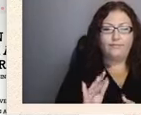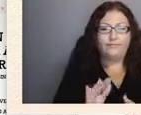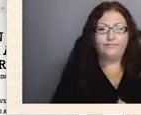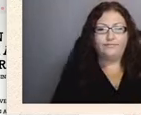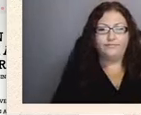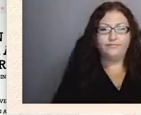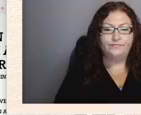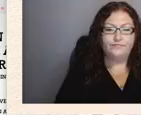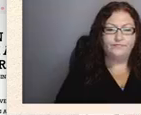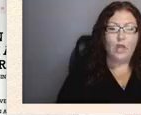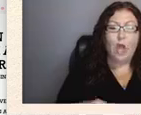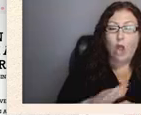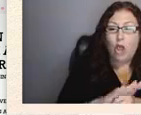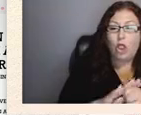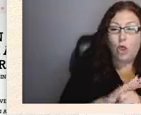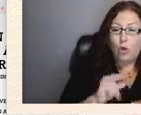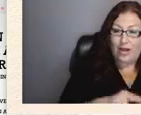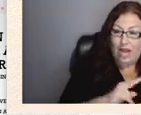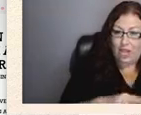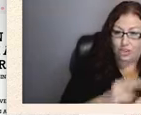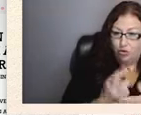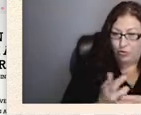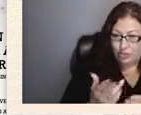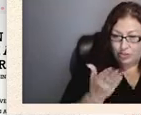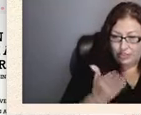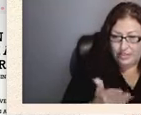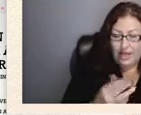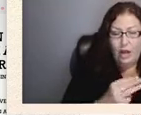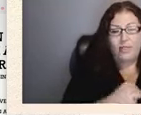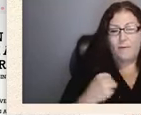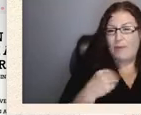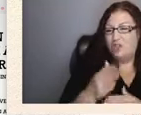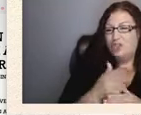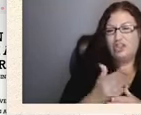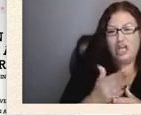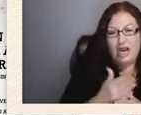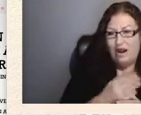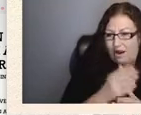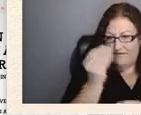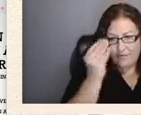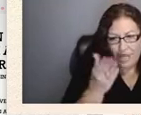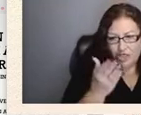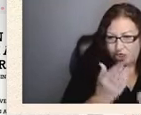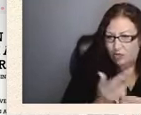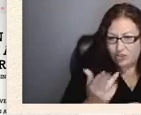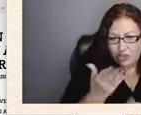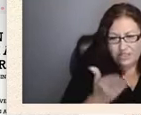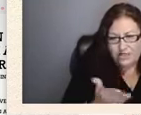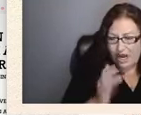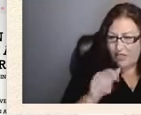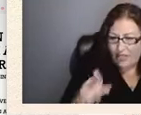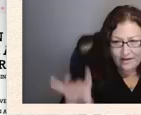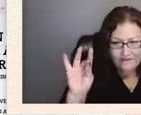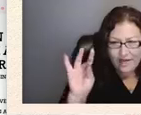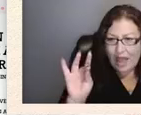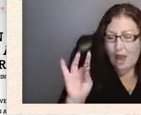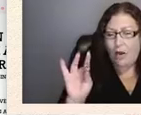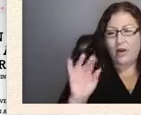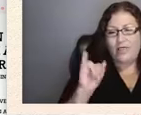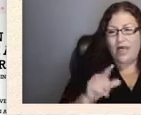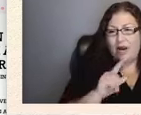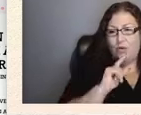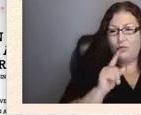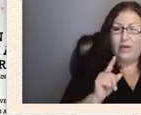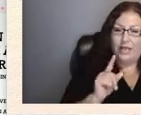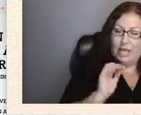local and national resources there. The members just share resources that they've come across that are very up to date.